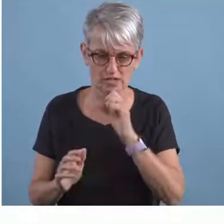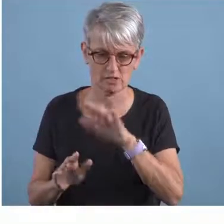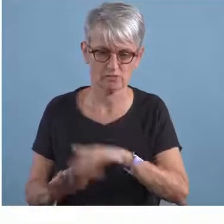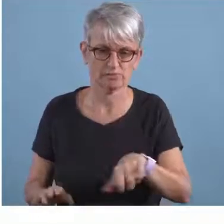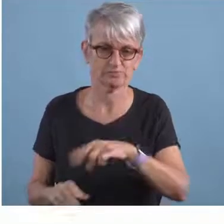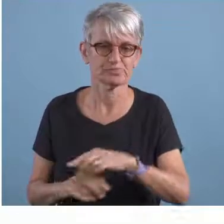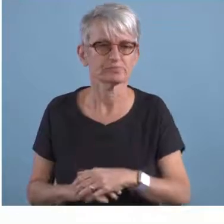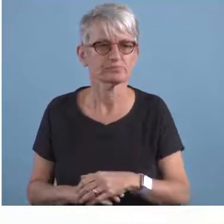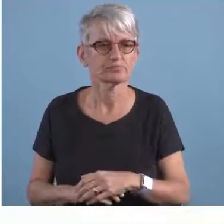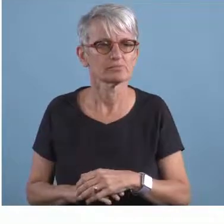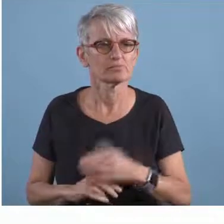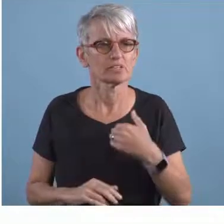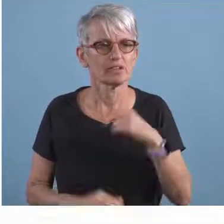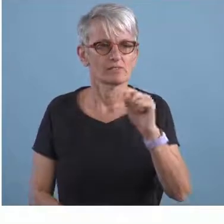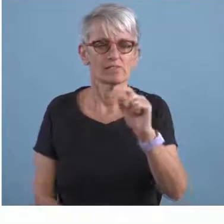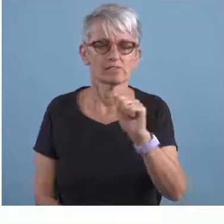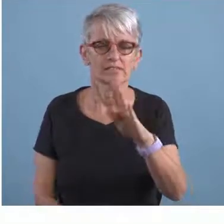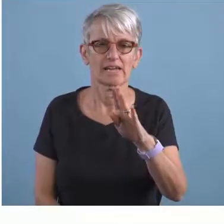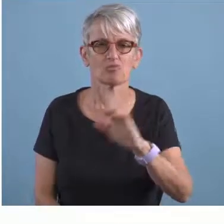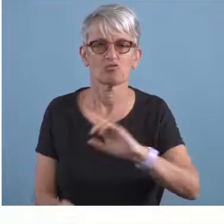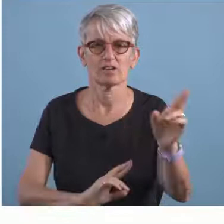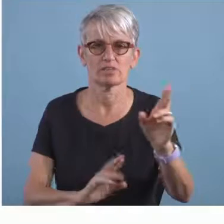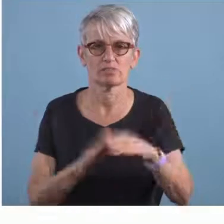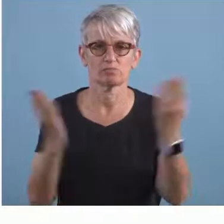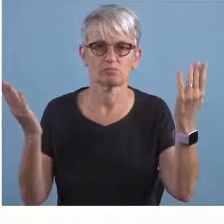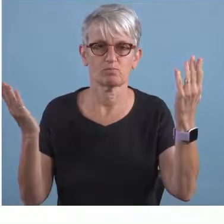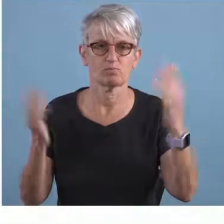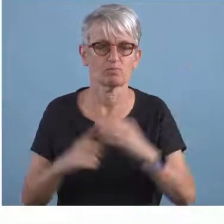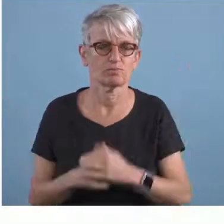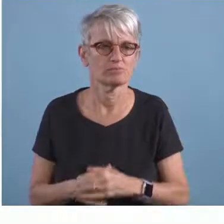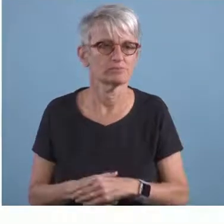have the tabs on the computer ready, have it open, and